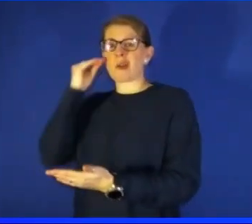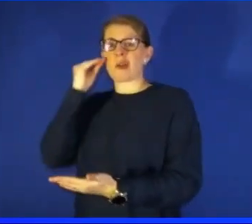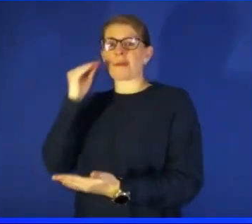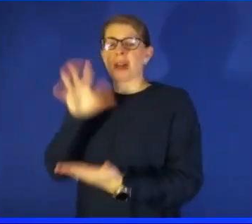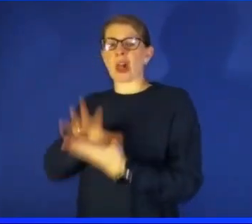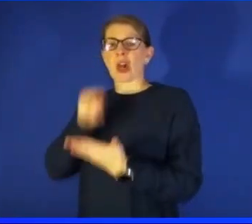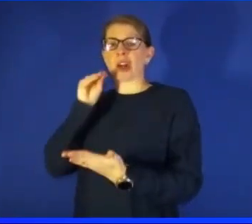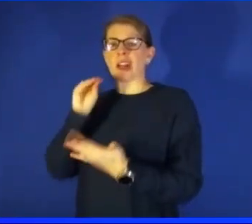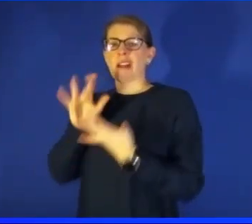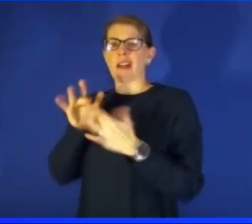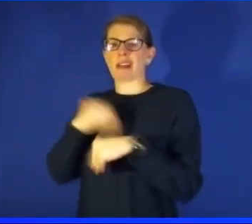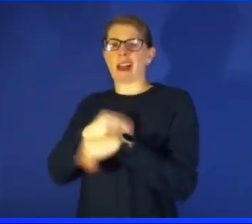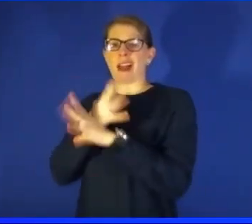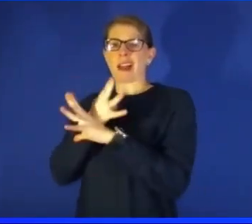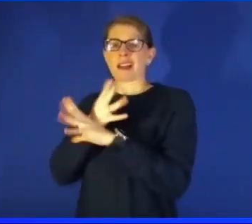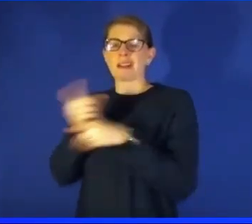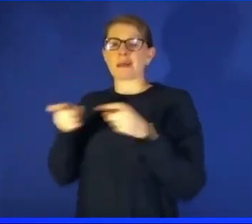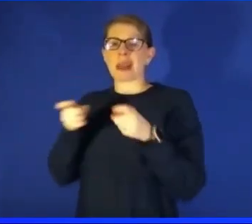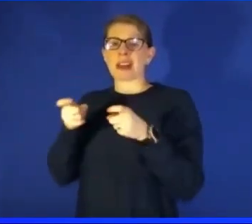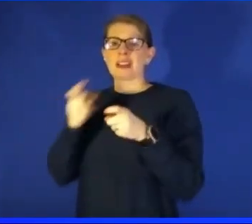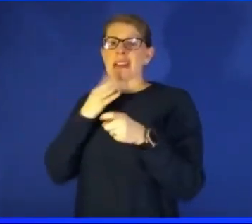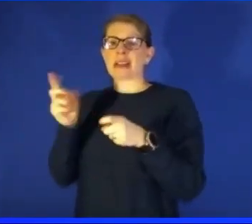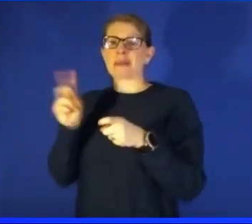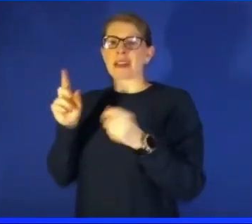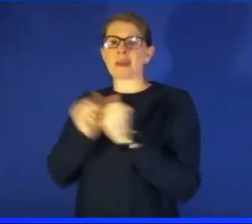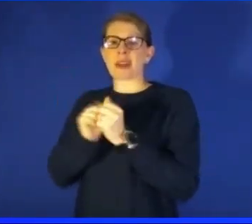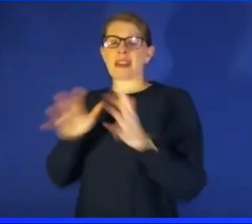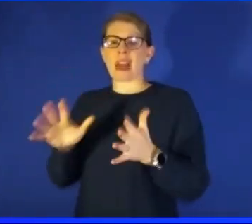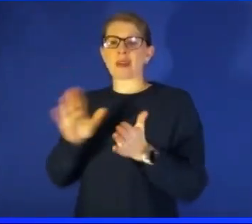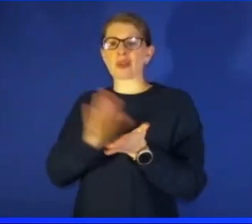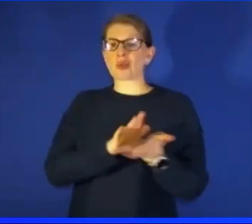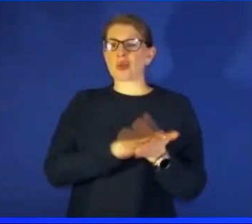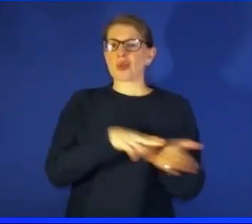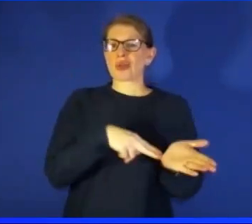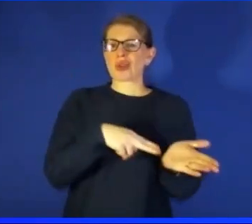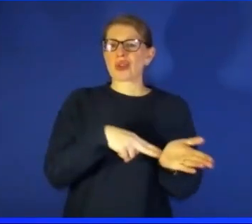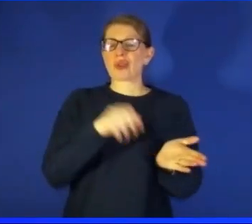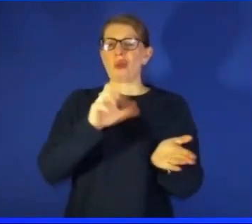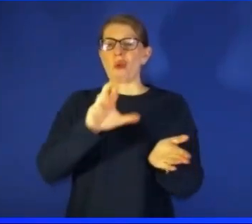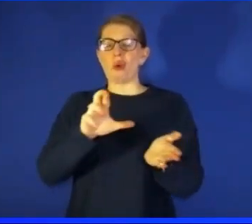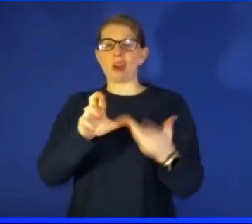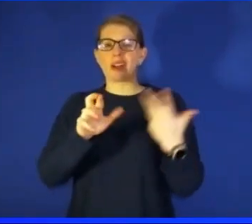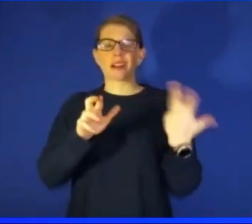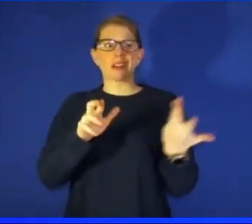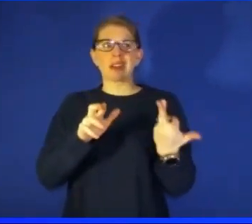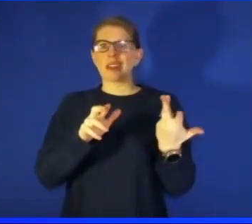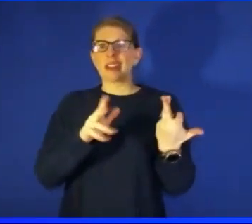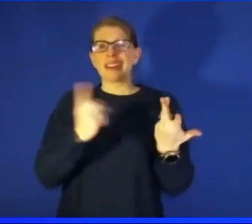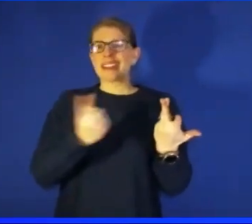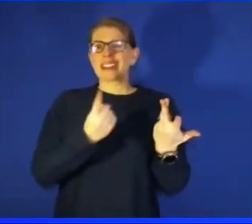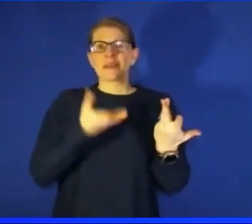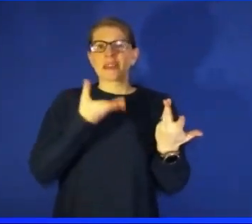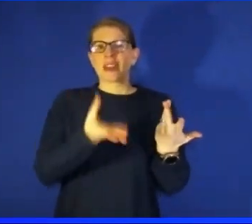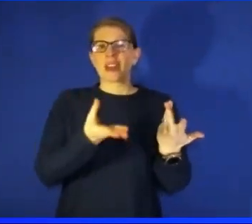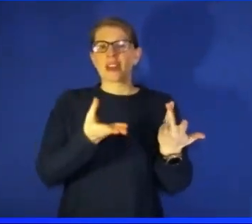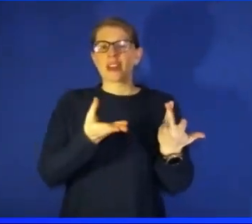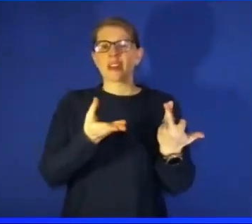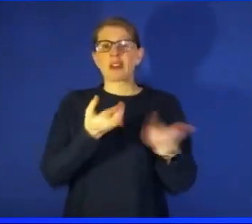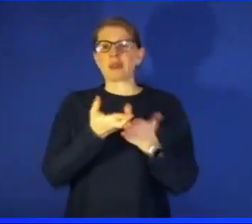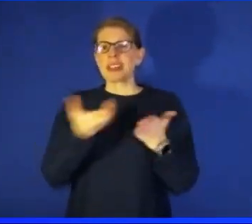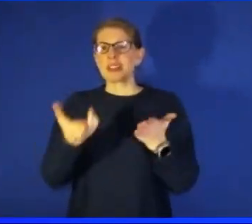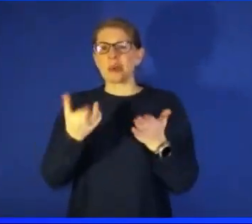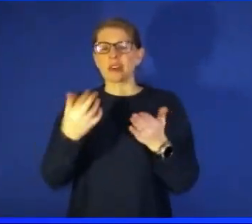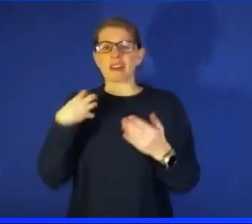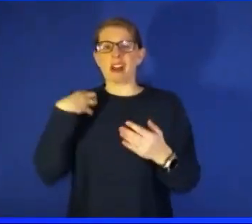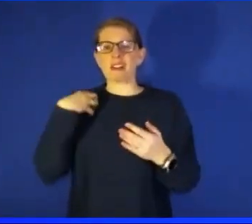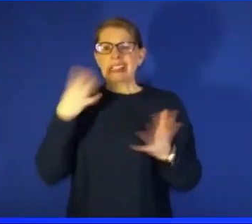and having to manage their diabetes without the help of like a school nurse or resource officer there at school to kind of remind them, to give them the gentle